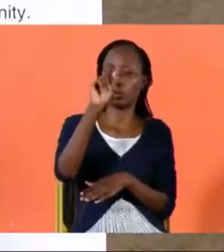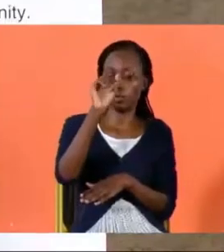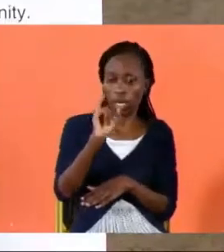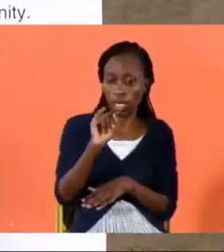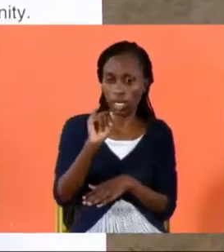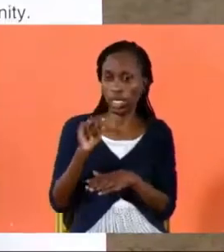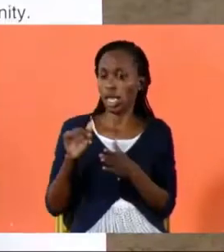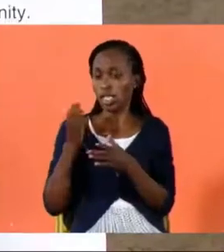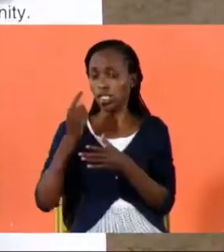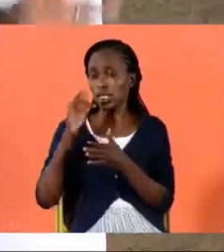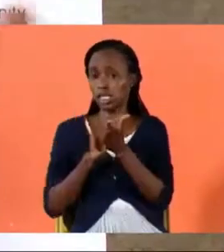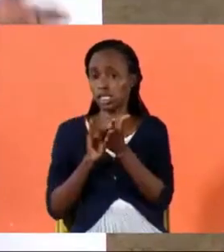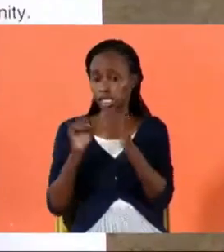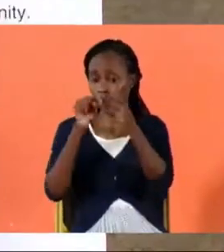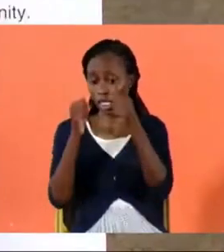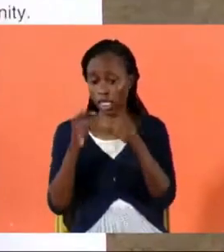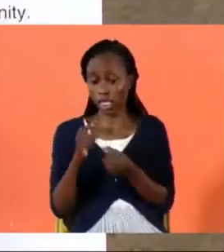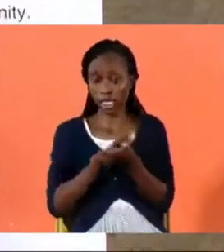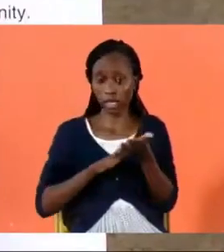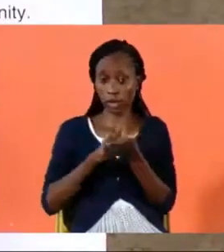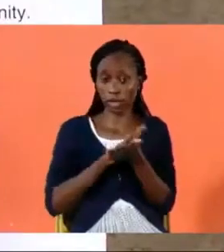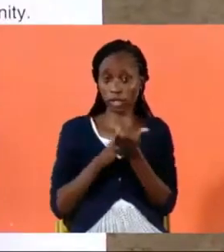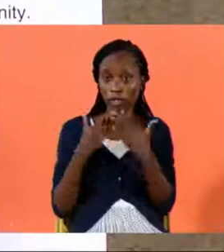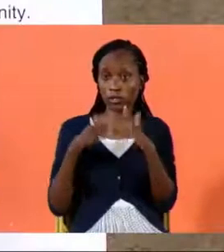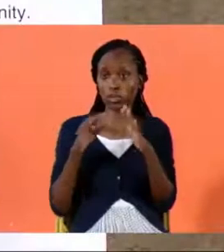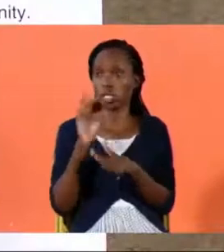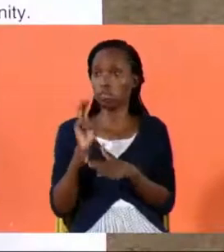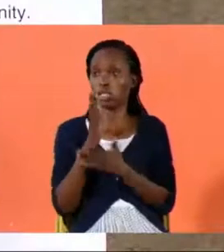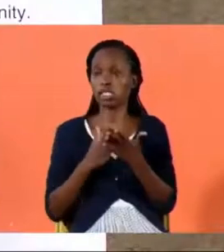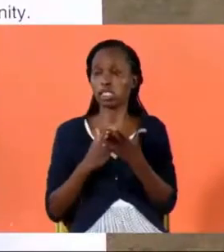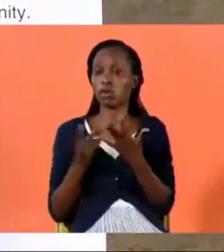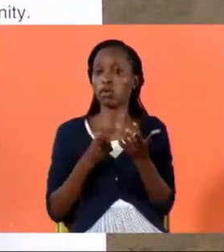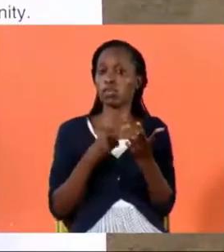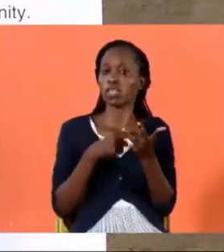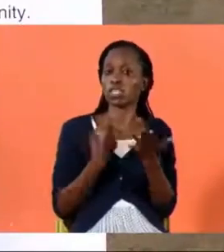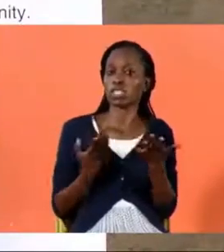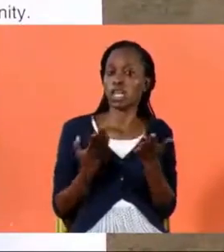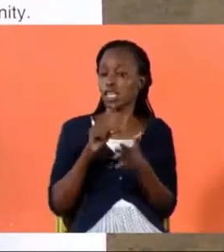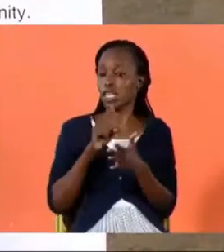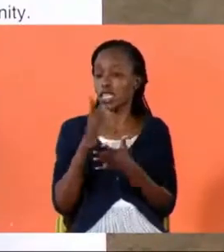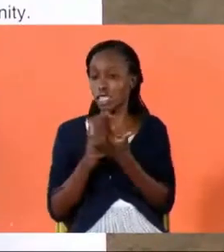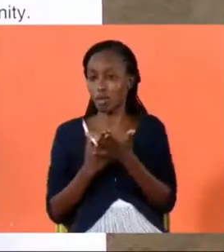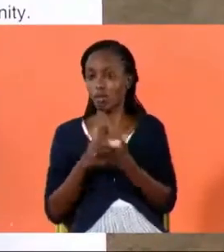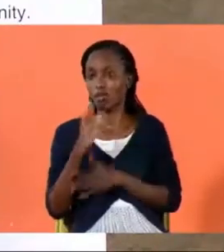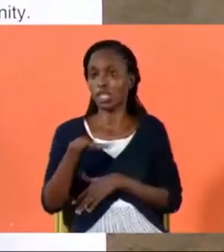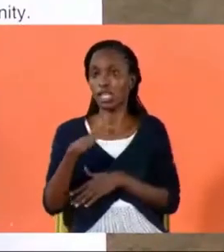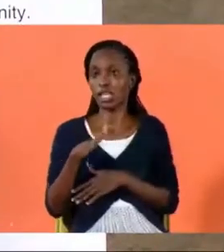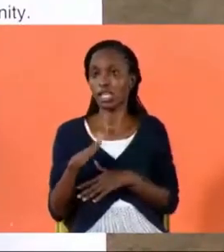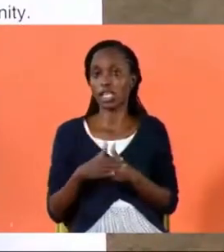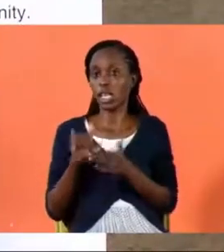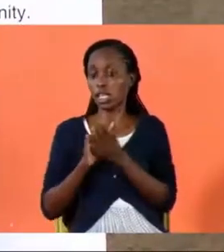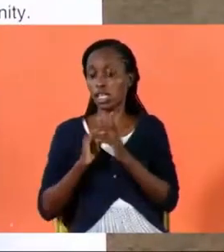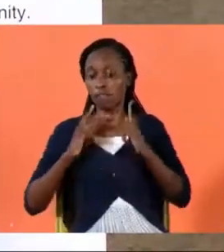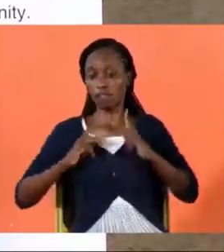that infrastructure. But these are the basic ones. I mean, if you're looking at some of the figures and the statistics, these are some of the areas like physically